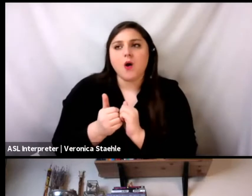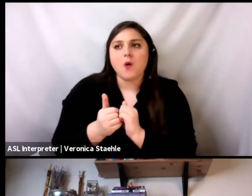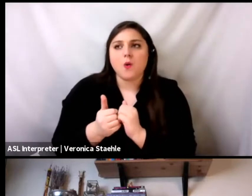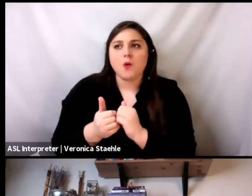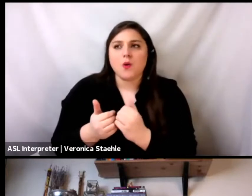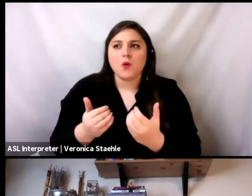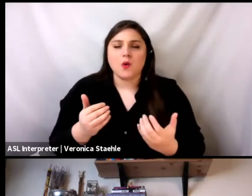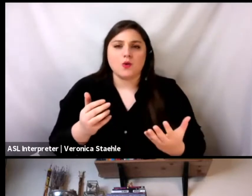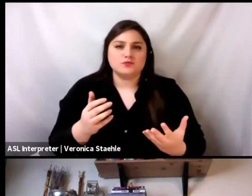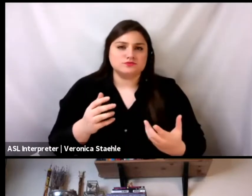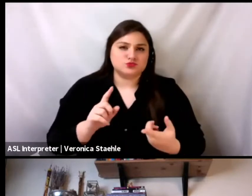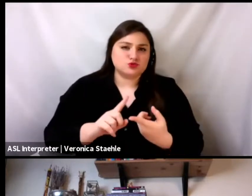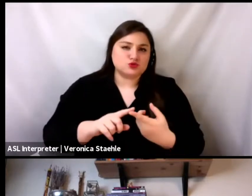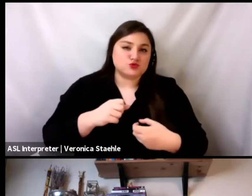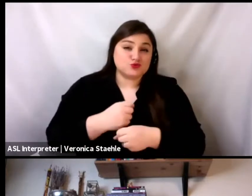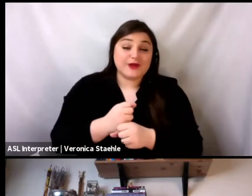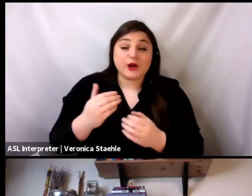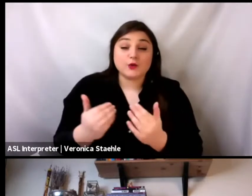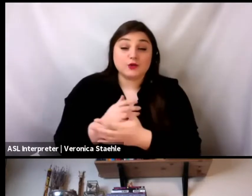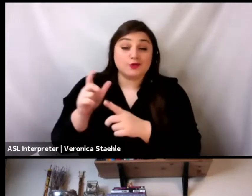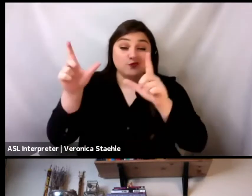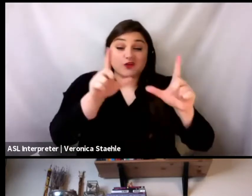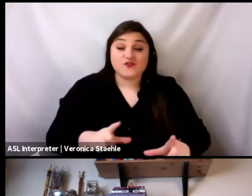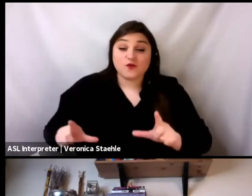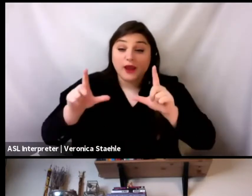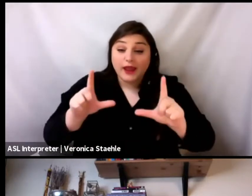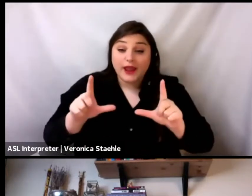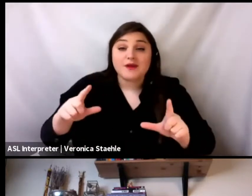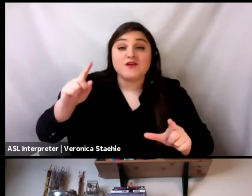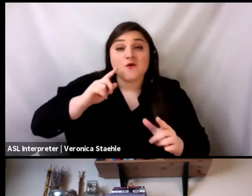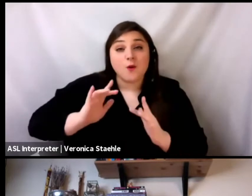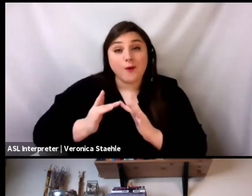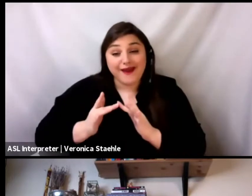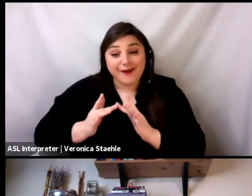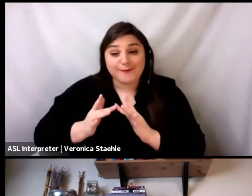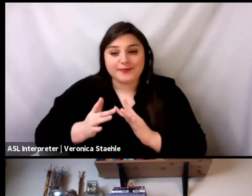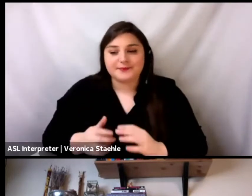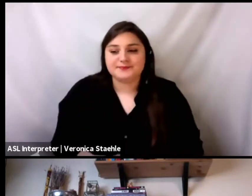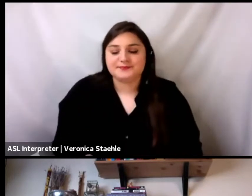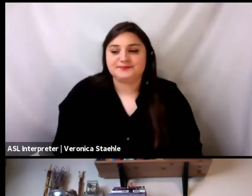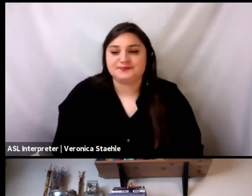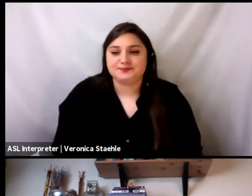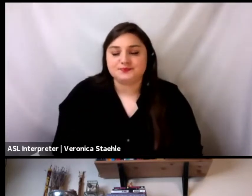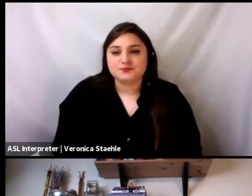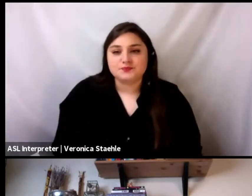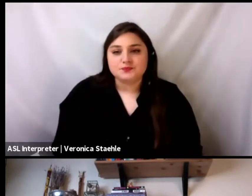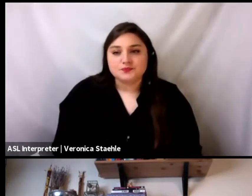reframe the web and the internet as a space that